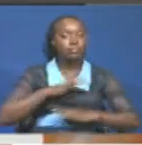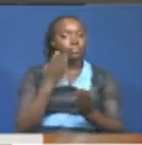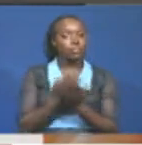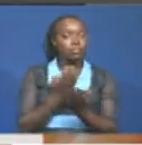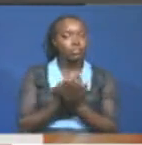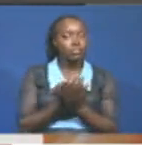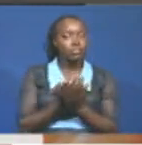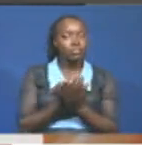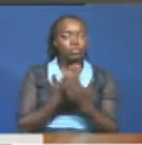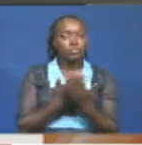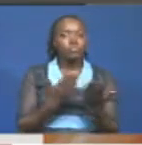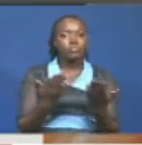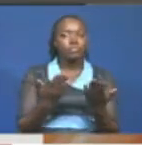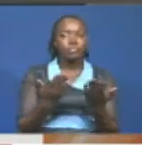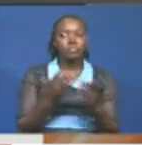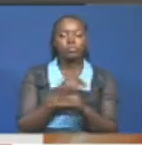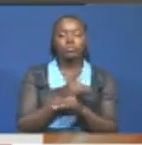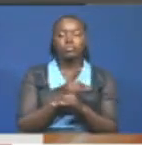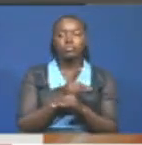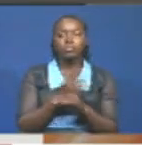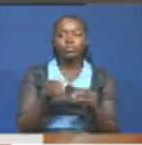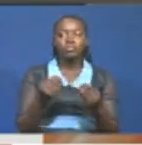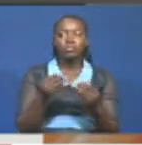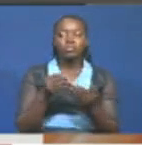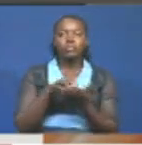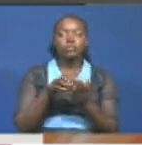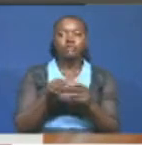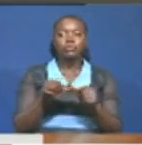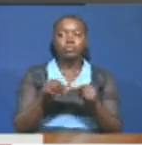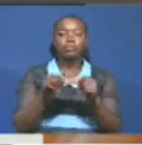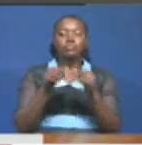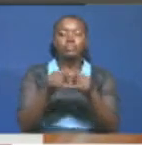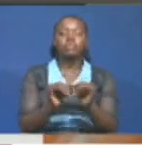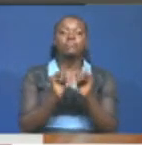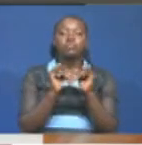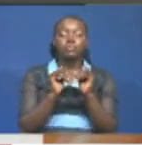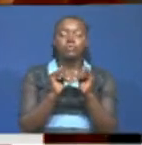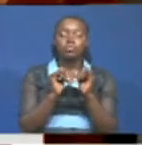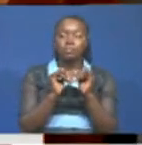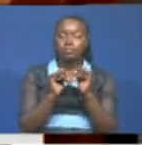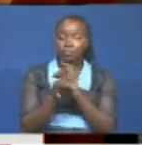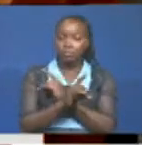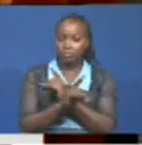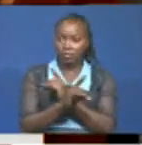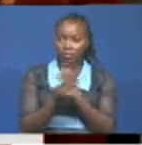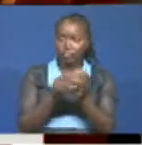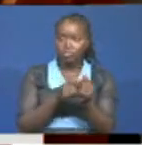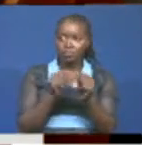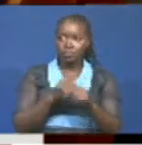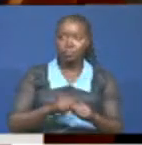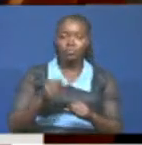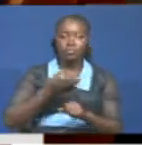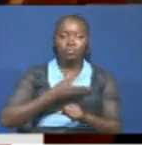and documentation to the defense to enable the case to proceed to trial. Defense, led by senior counsel